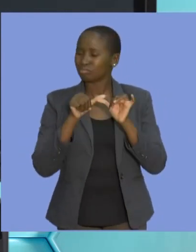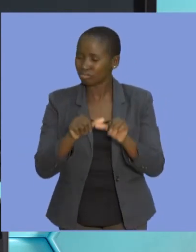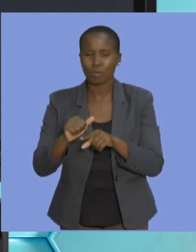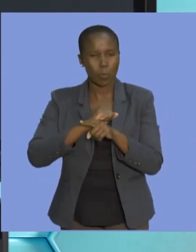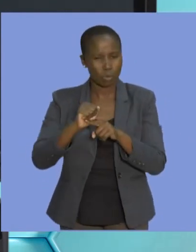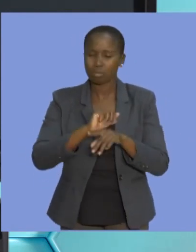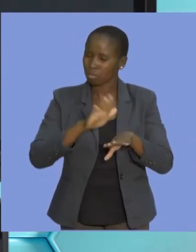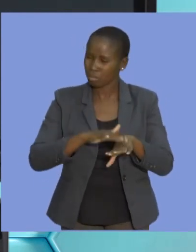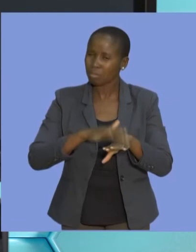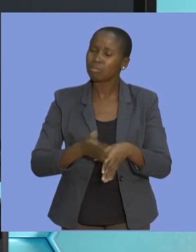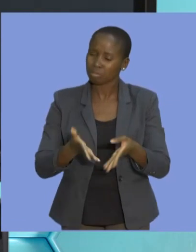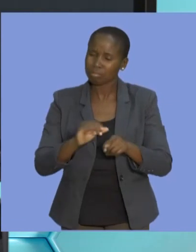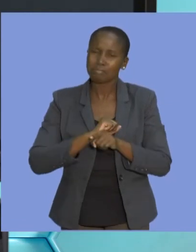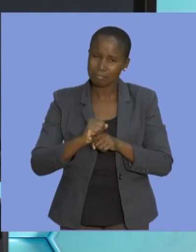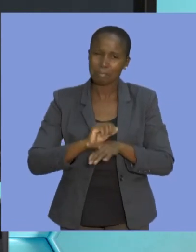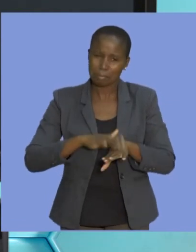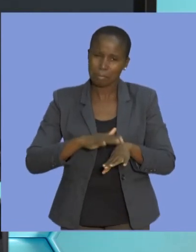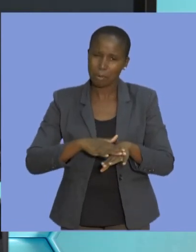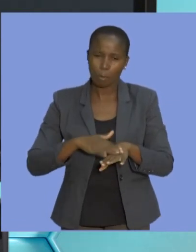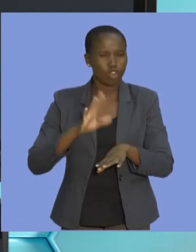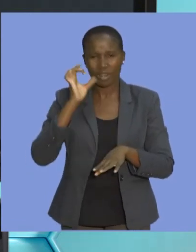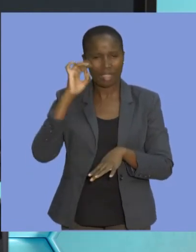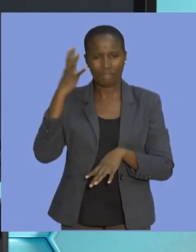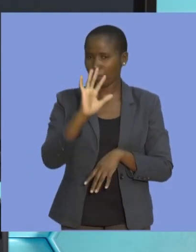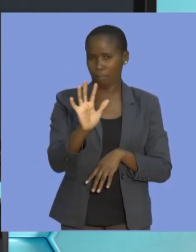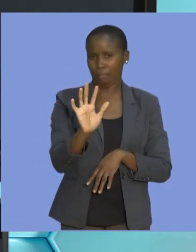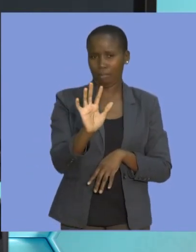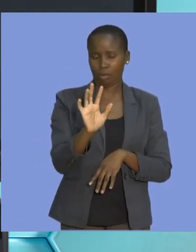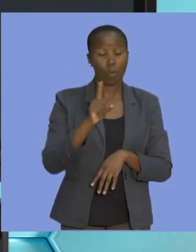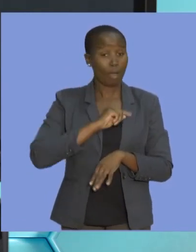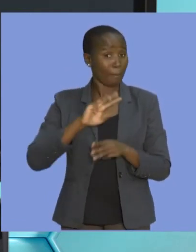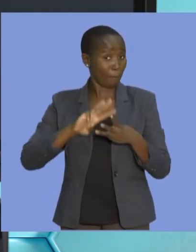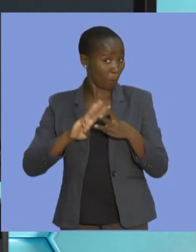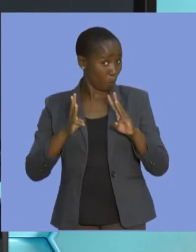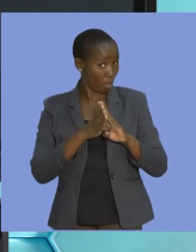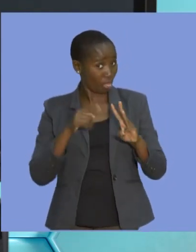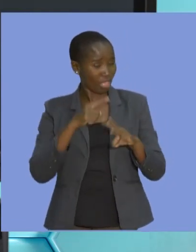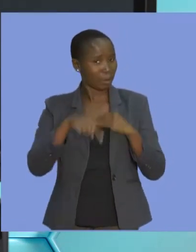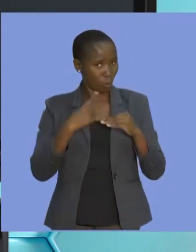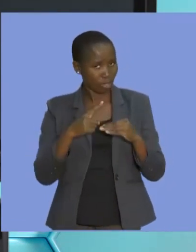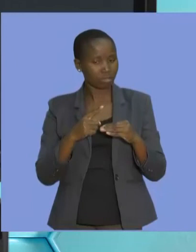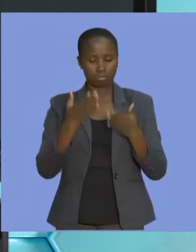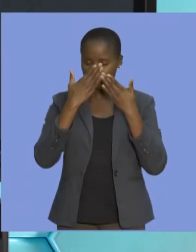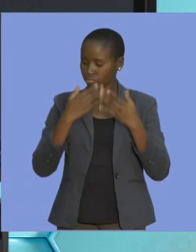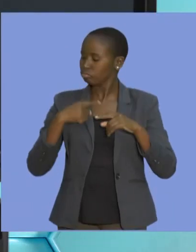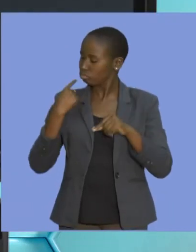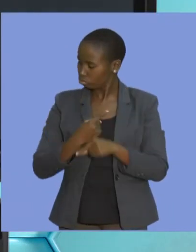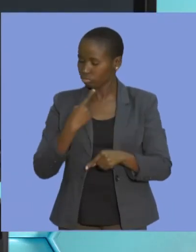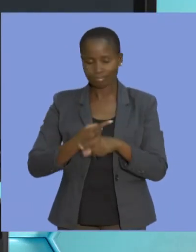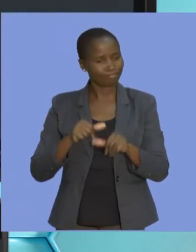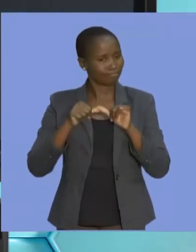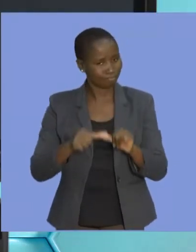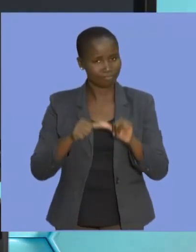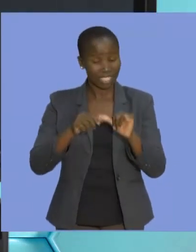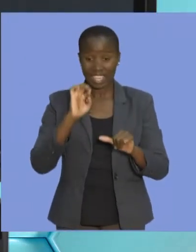keep pushing, never give up. Mathematics, it's about consistency. Try, seek help.